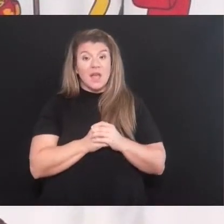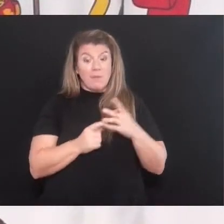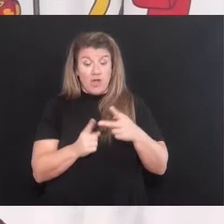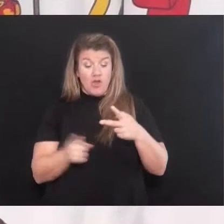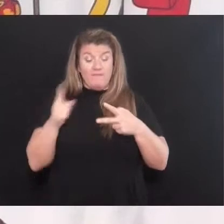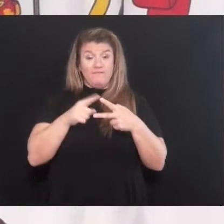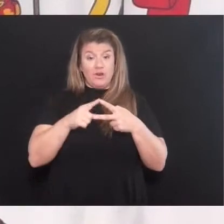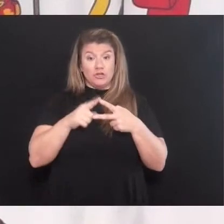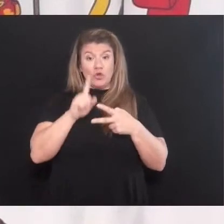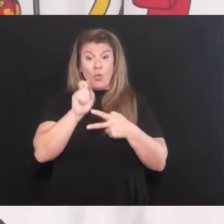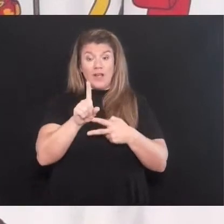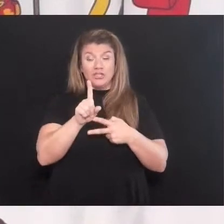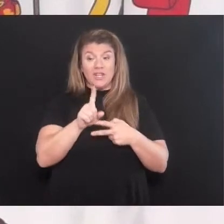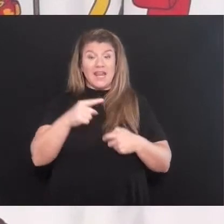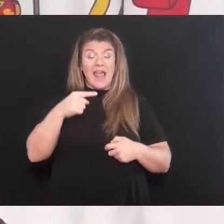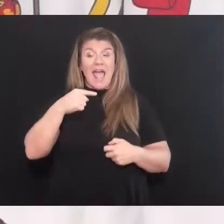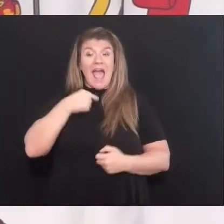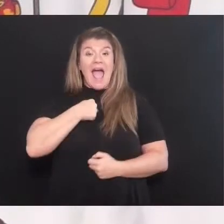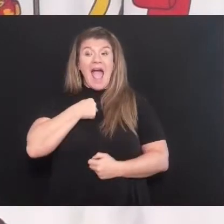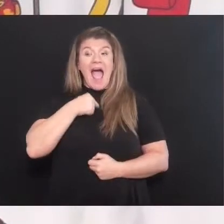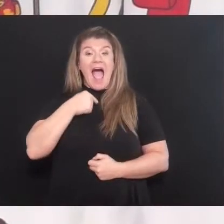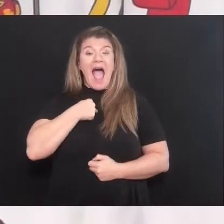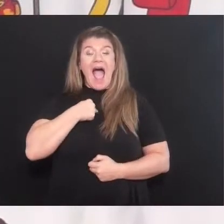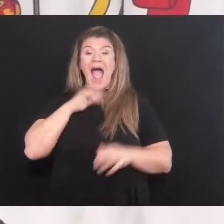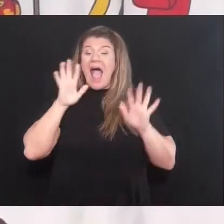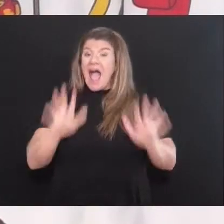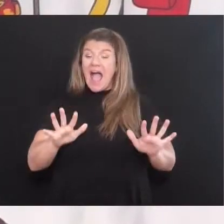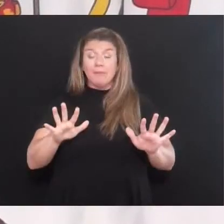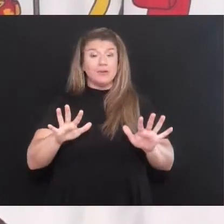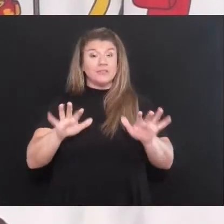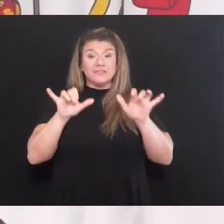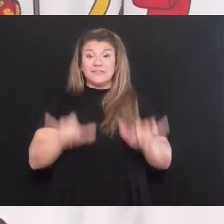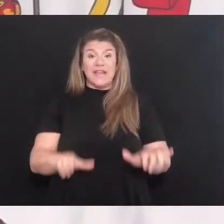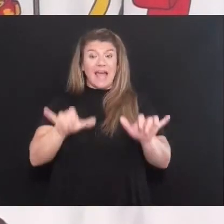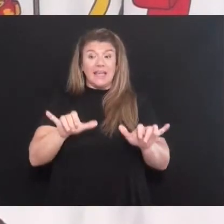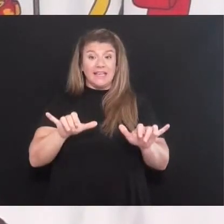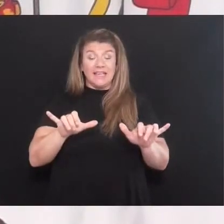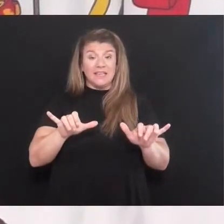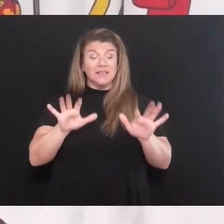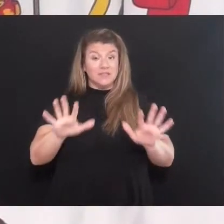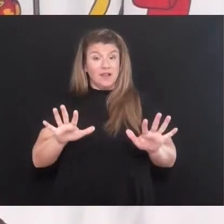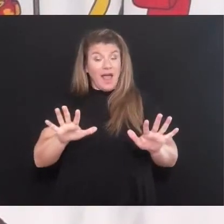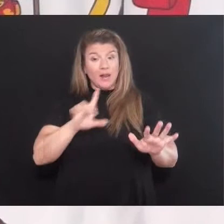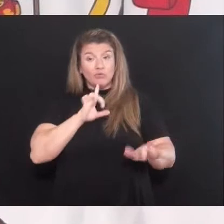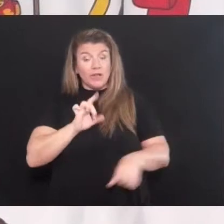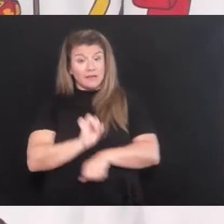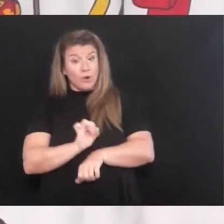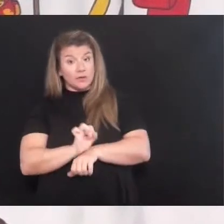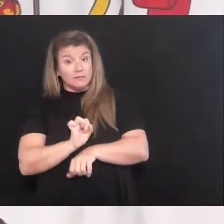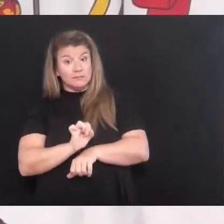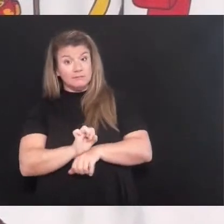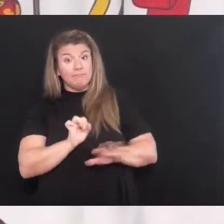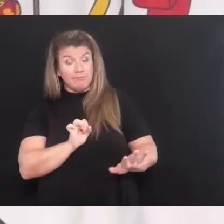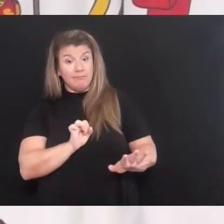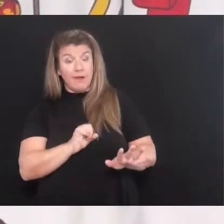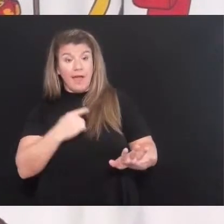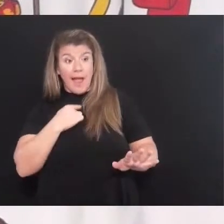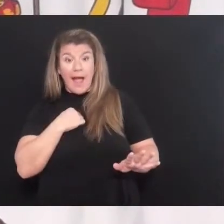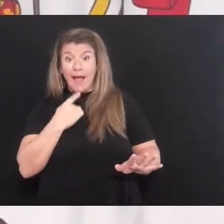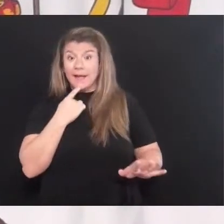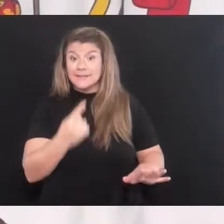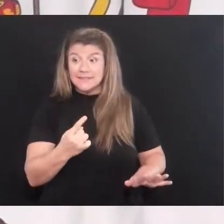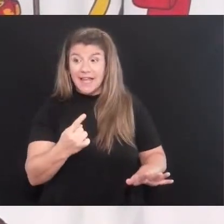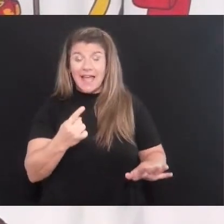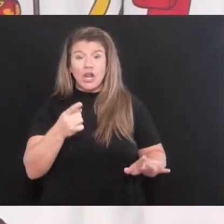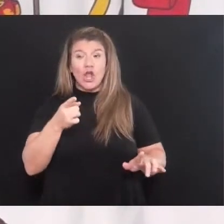first part of your question, I have absolutely stood steadfast over it, and it's worked. I said, listen, you